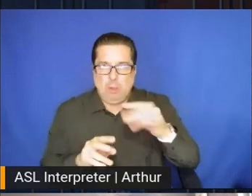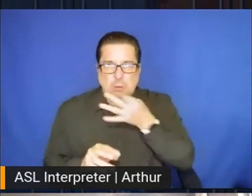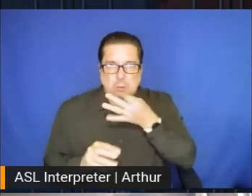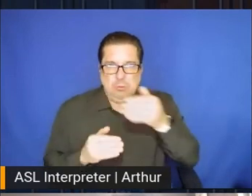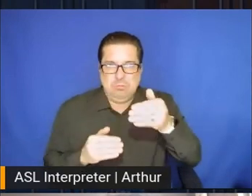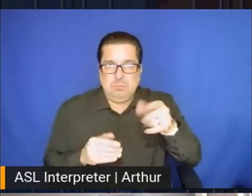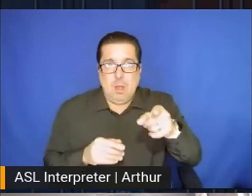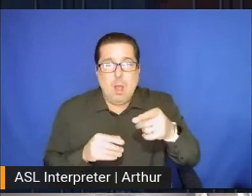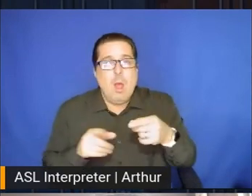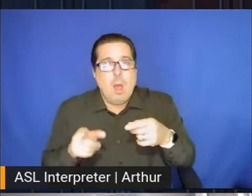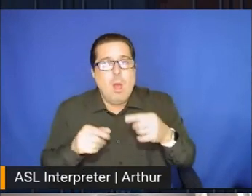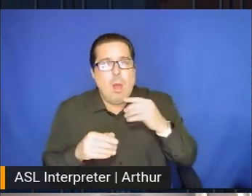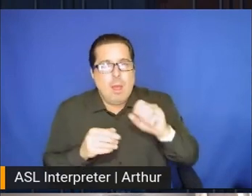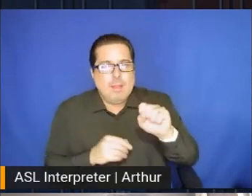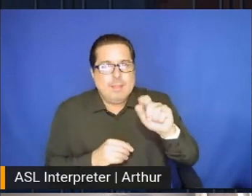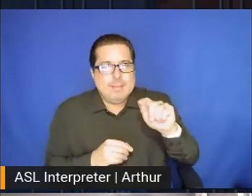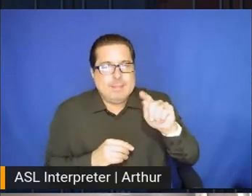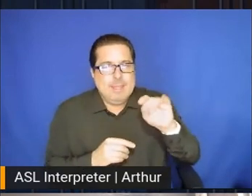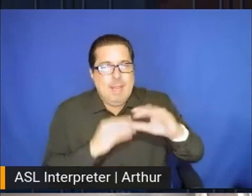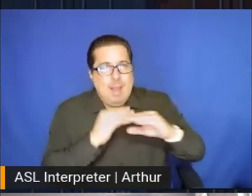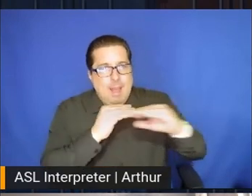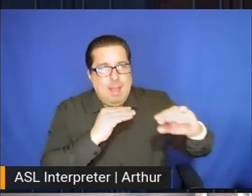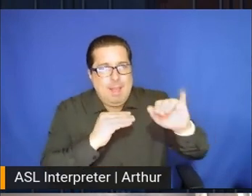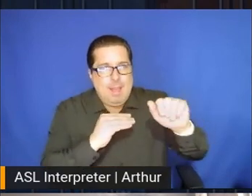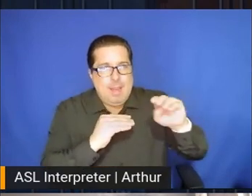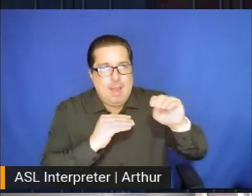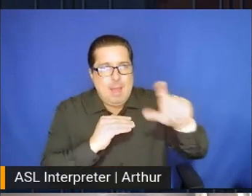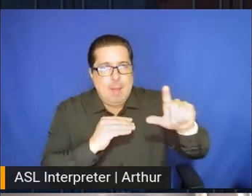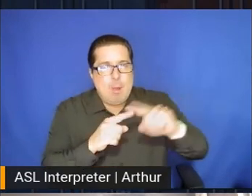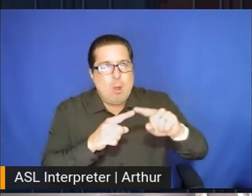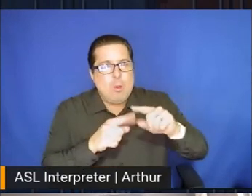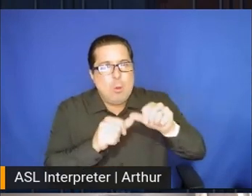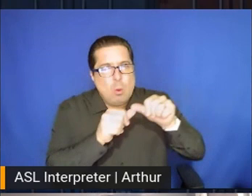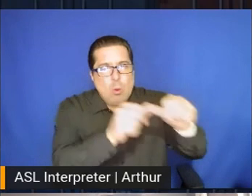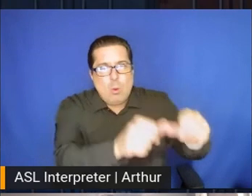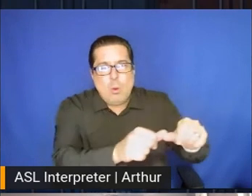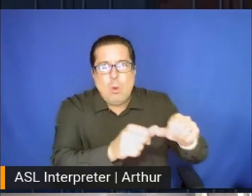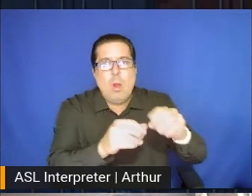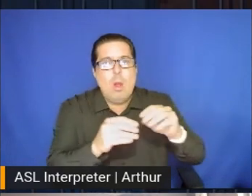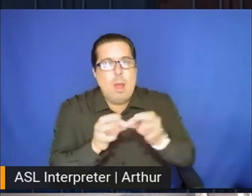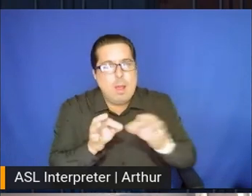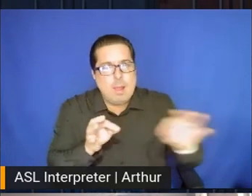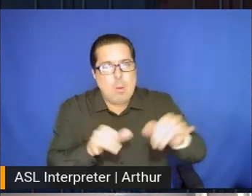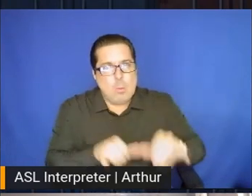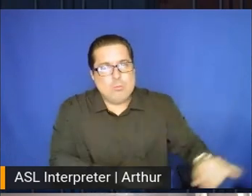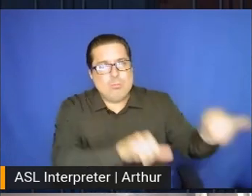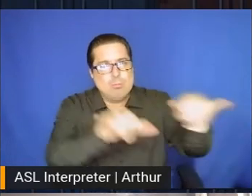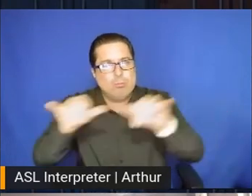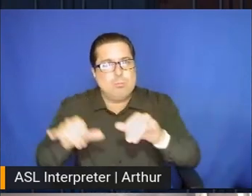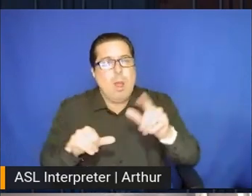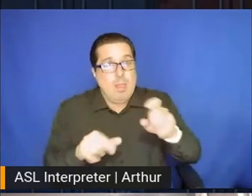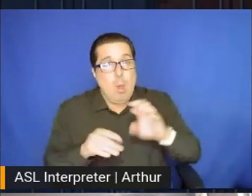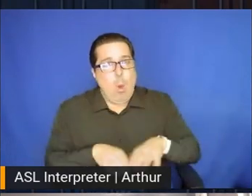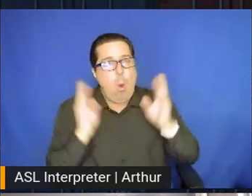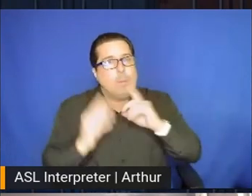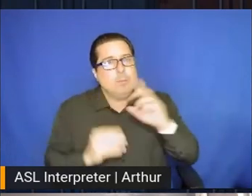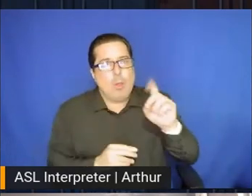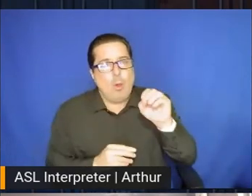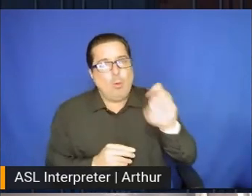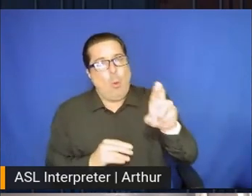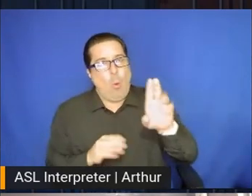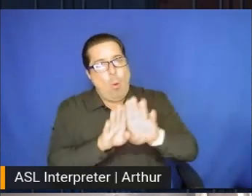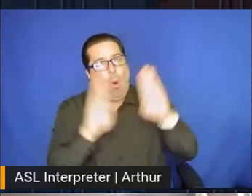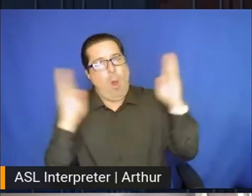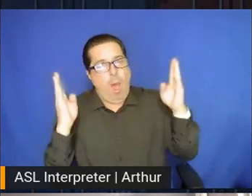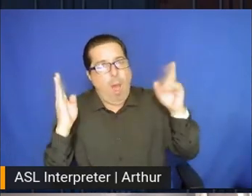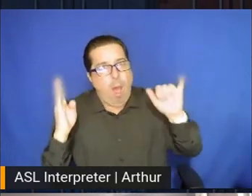a static YAML-based configuration to a general purpose programming language. It just opens the door, just that transition. I'm not even